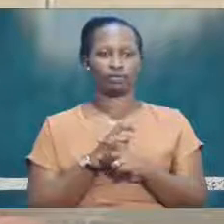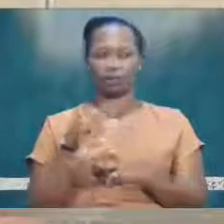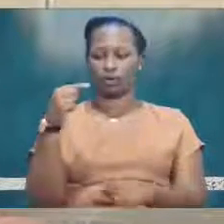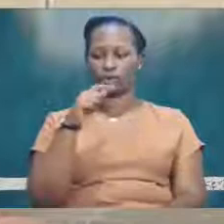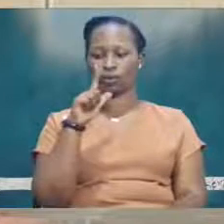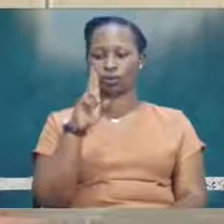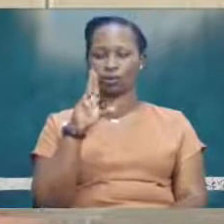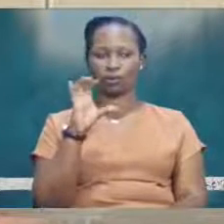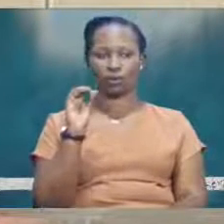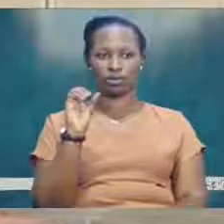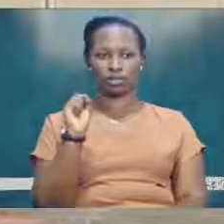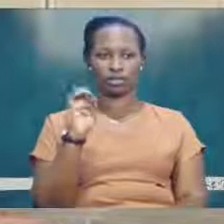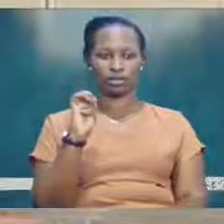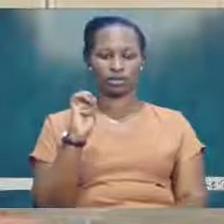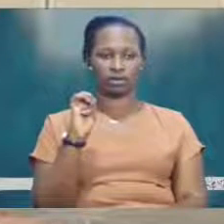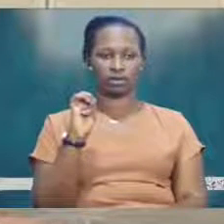glucose